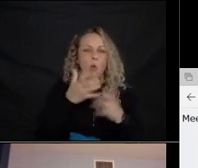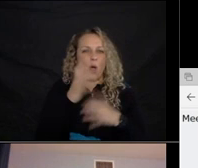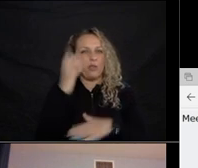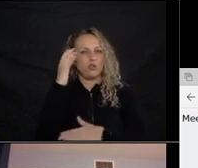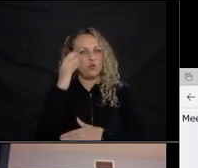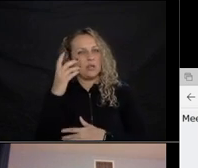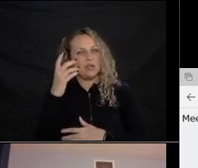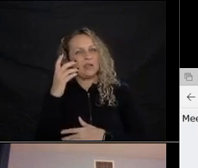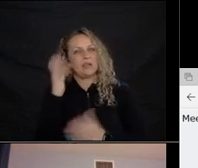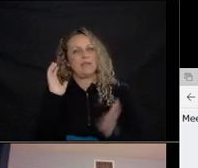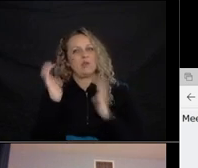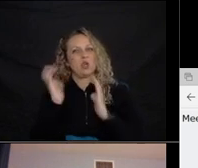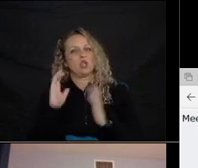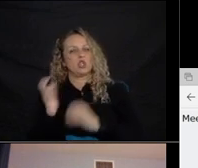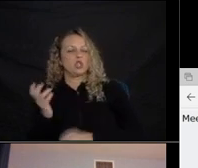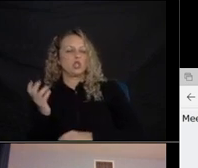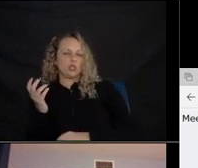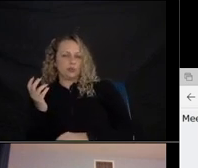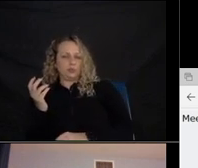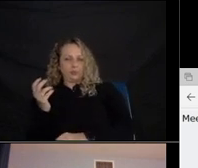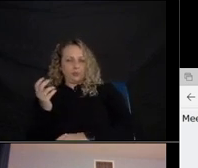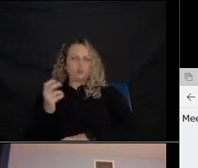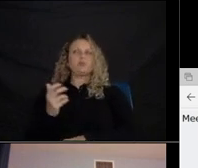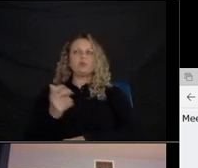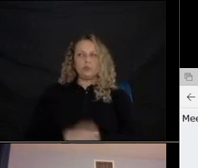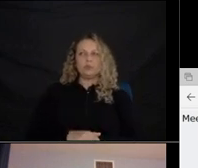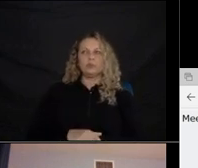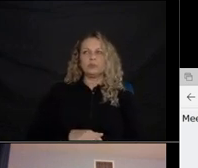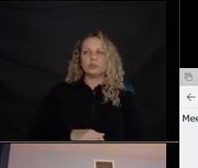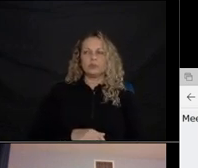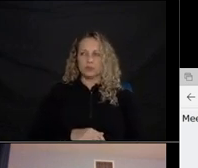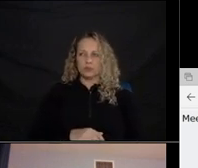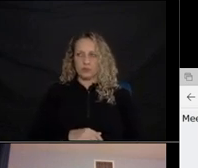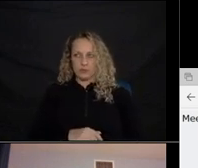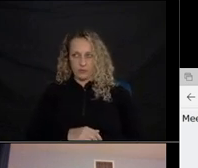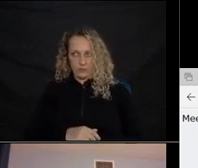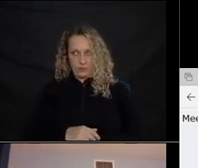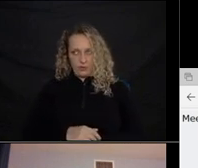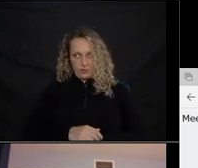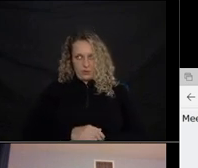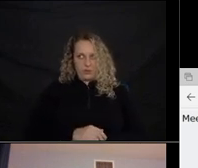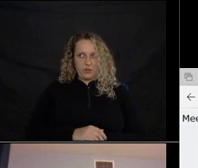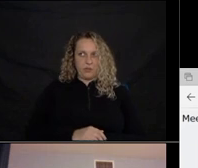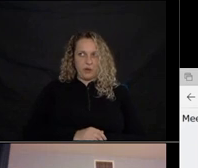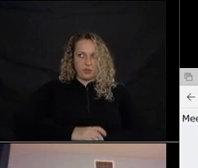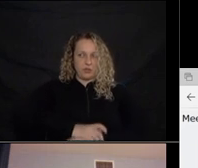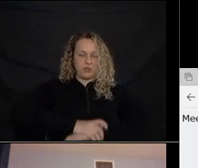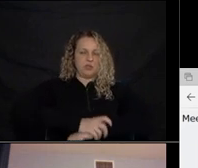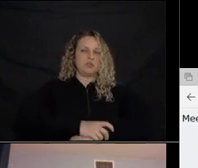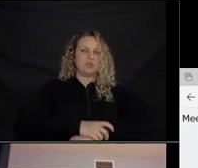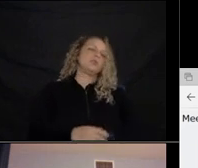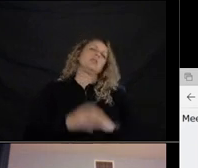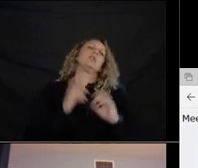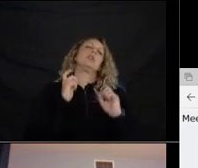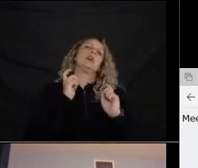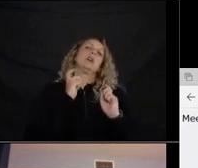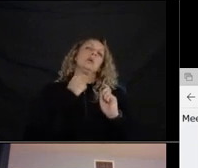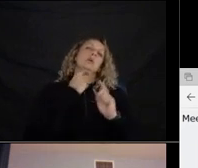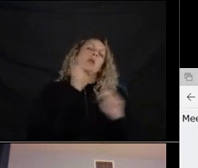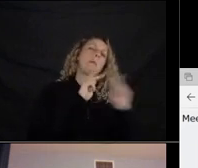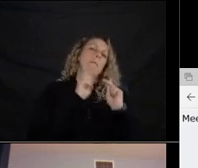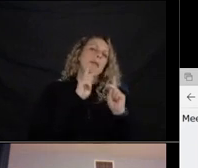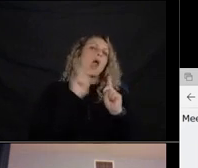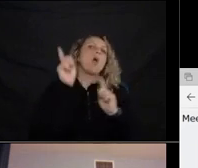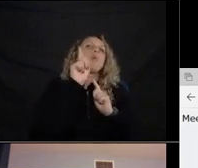tree versus our tree canopy guy. No, so basically what we're saying is that we're telling people where they